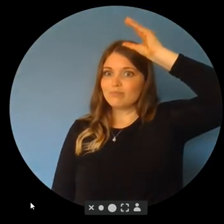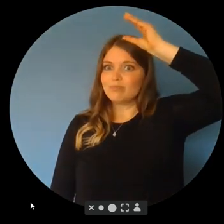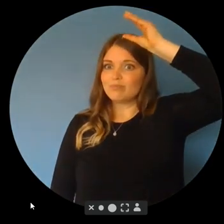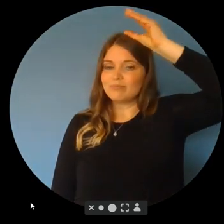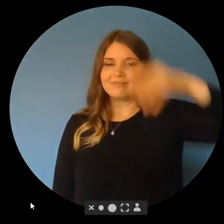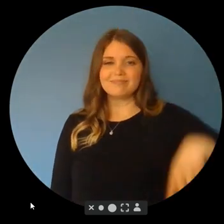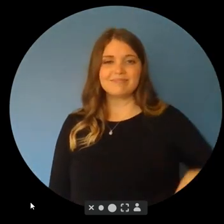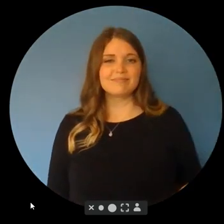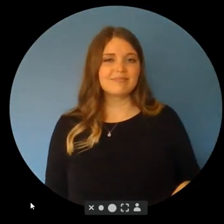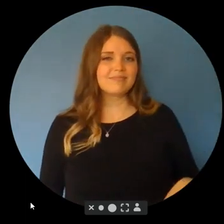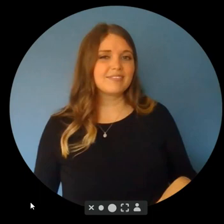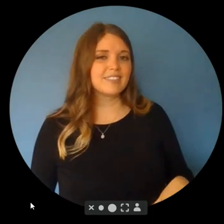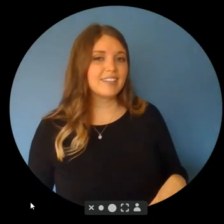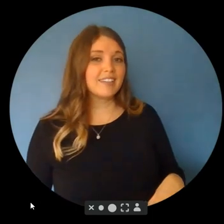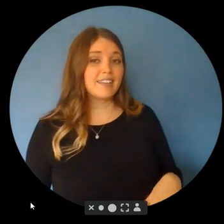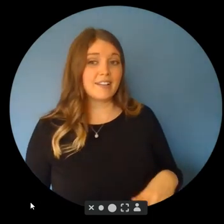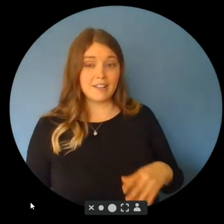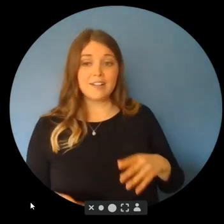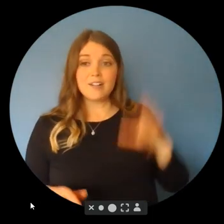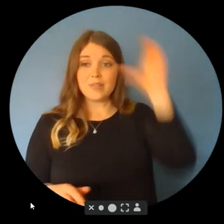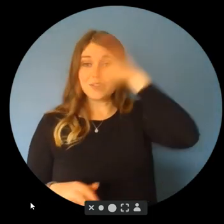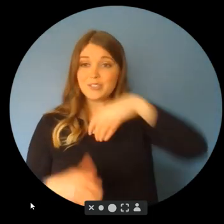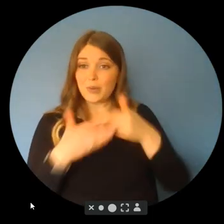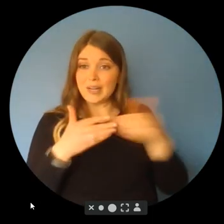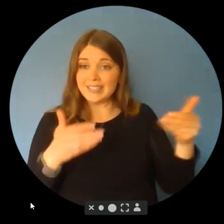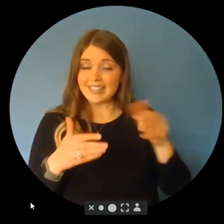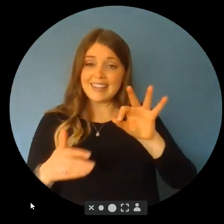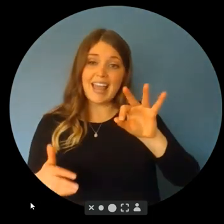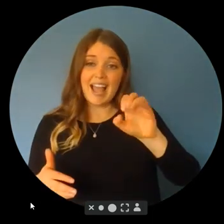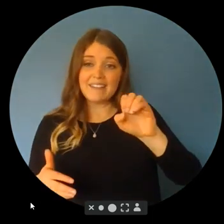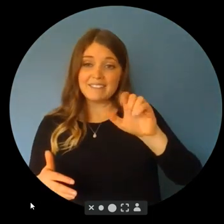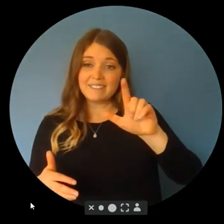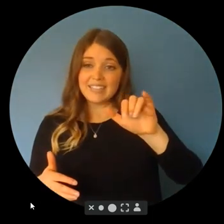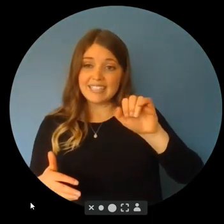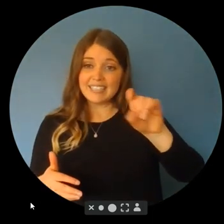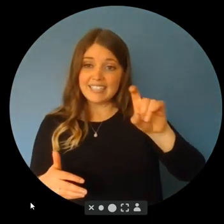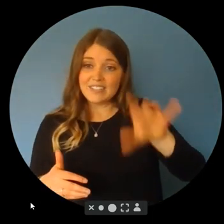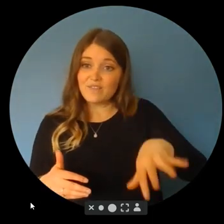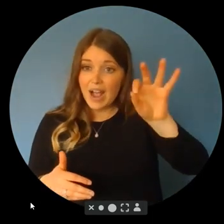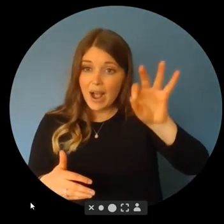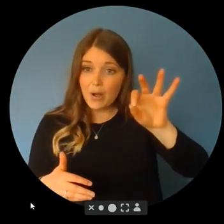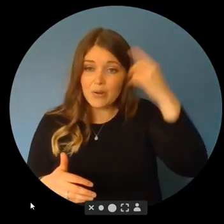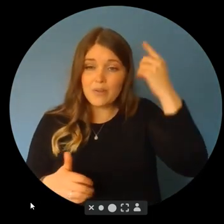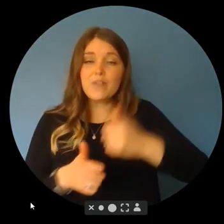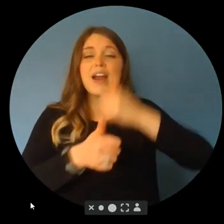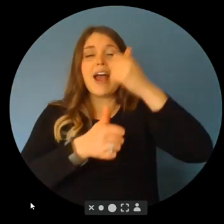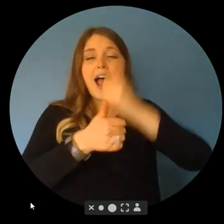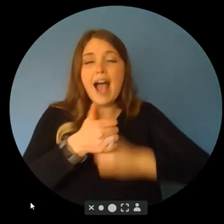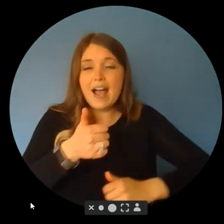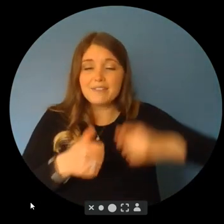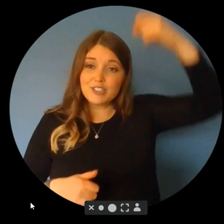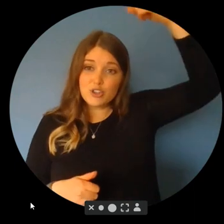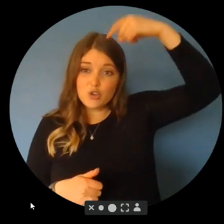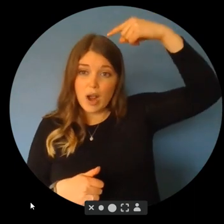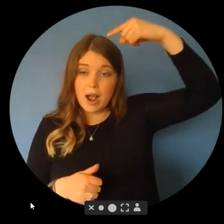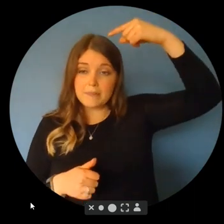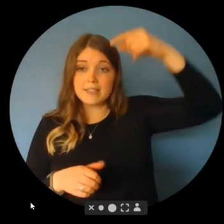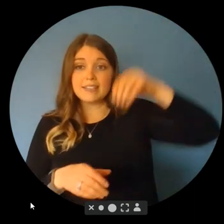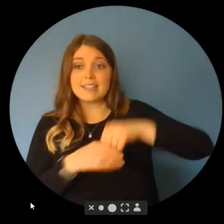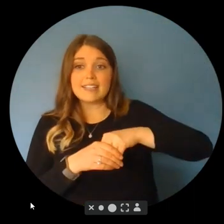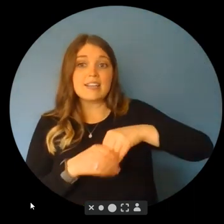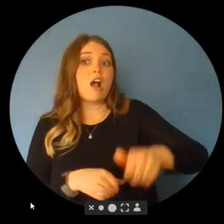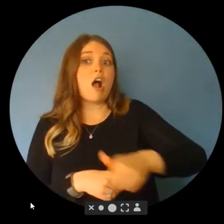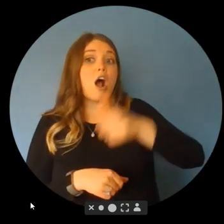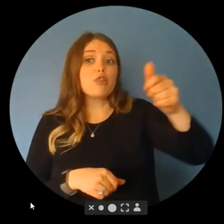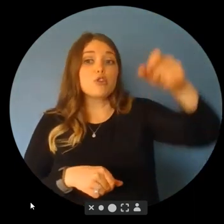it. The strange thing that Felix found was that for every drop that he helped put in somebody else's bucket,